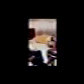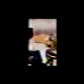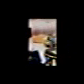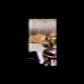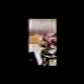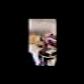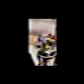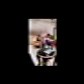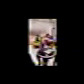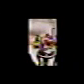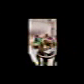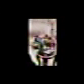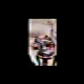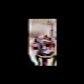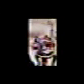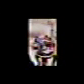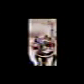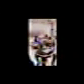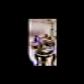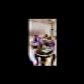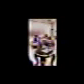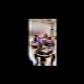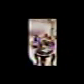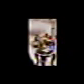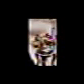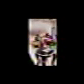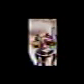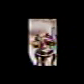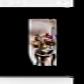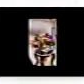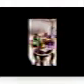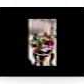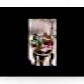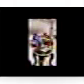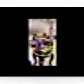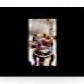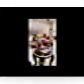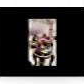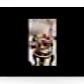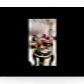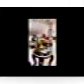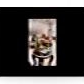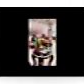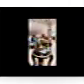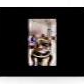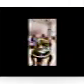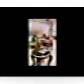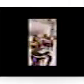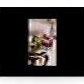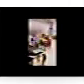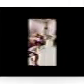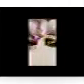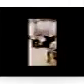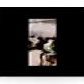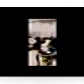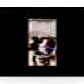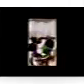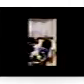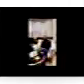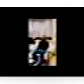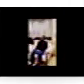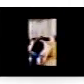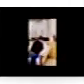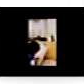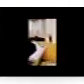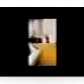name. Confirm your mighty power in everyone. We thank you because we know you have answered. In